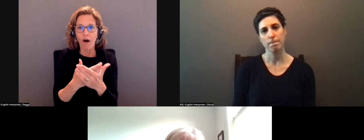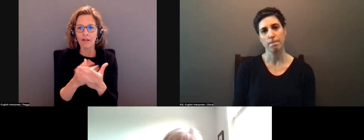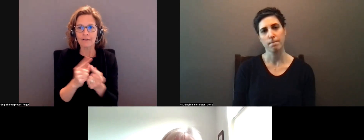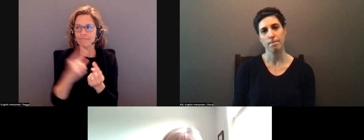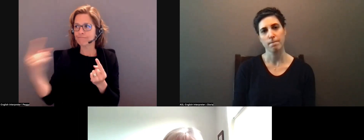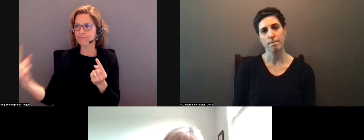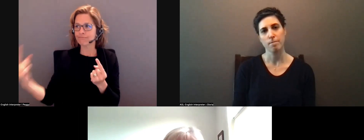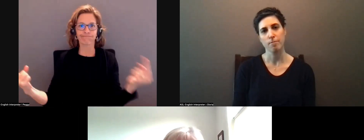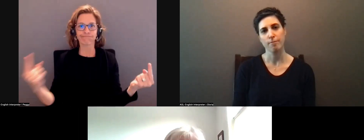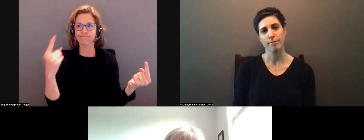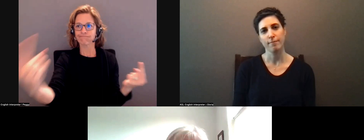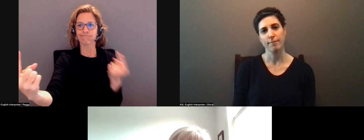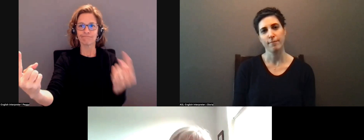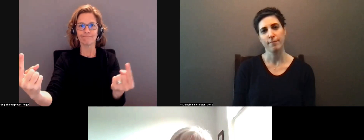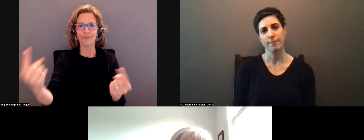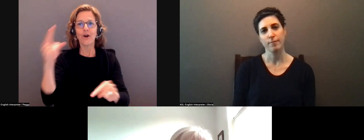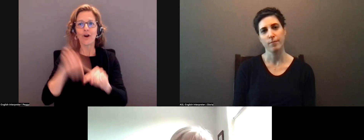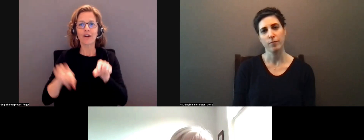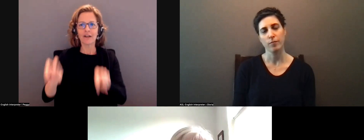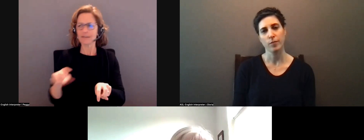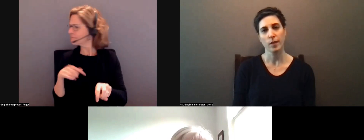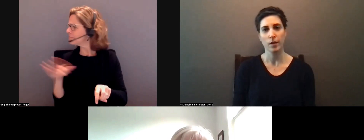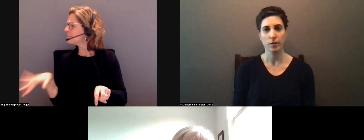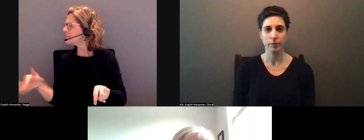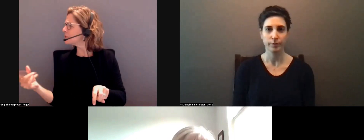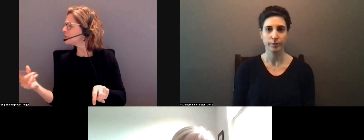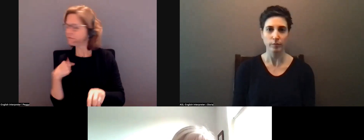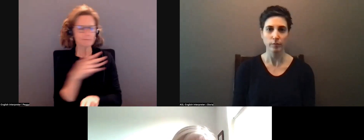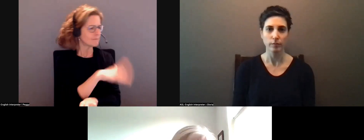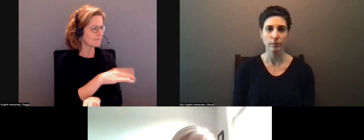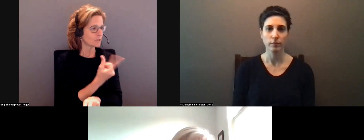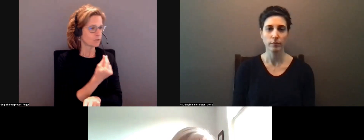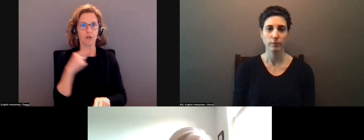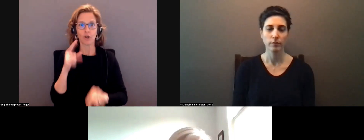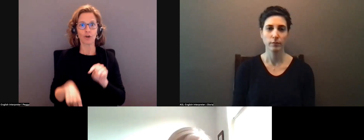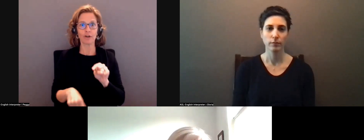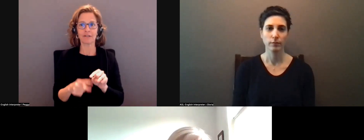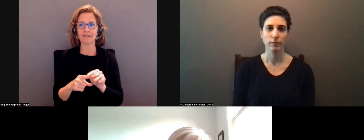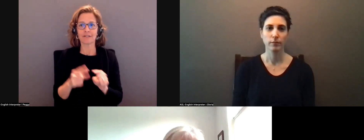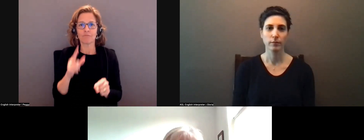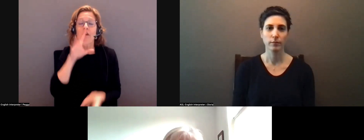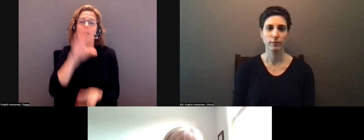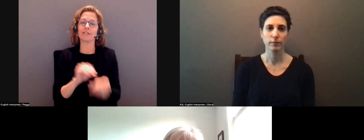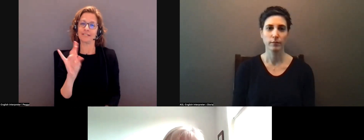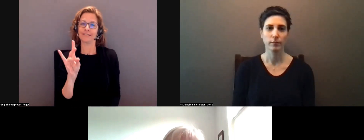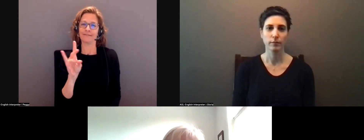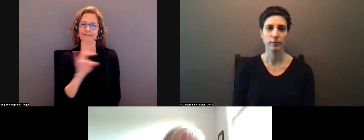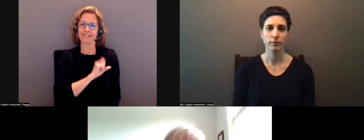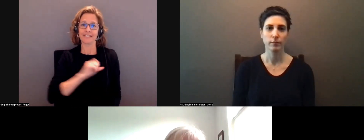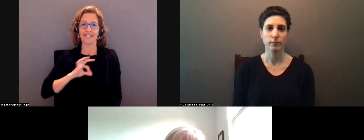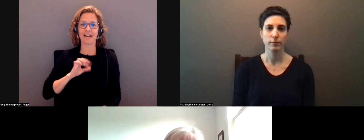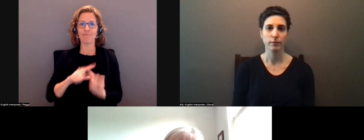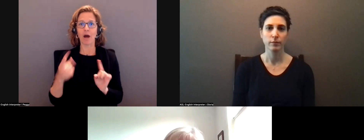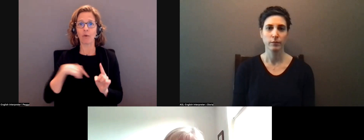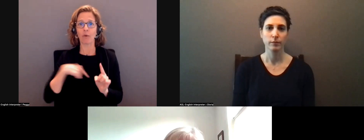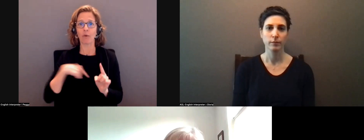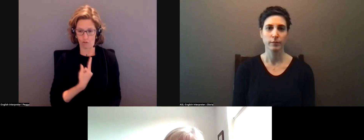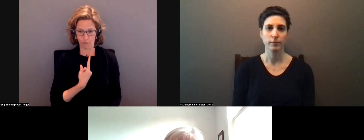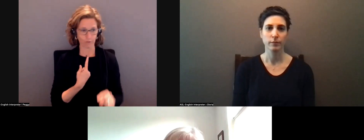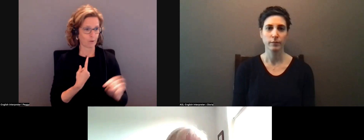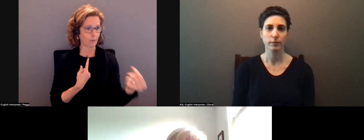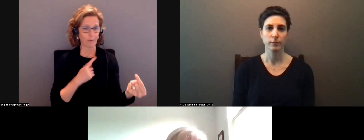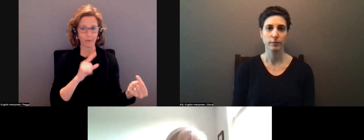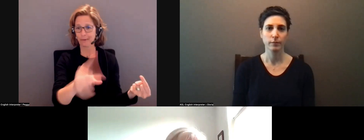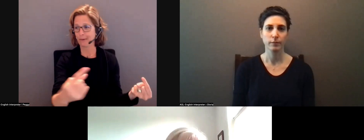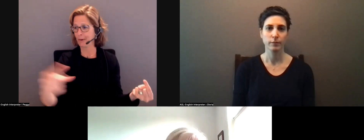wasn't like you could sit next to one of your colleagues, and there are just 7 of us, but we couldn't sit next to one another and sort of